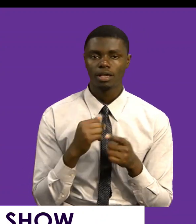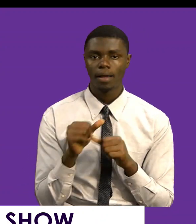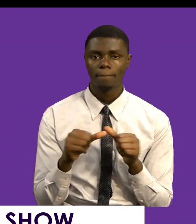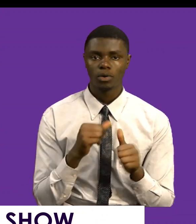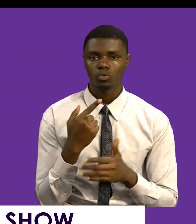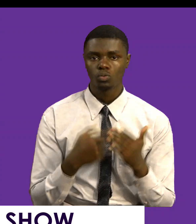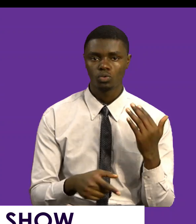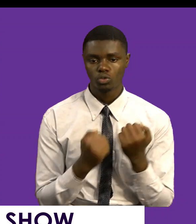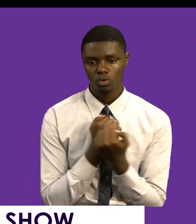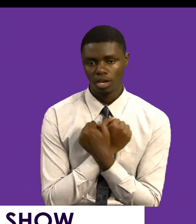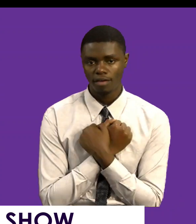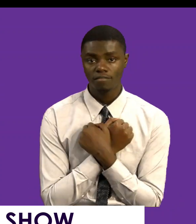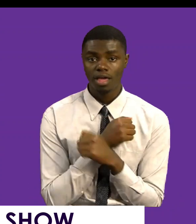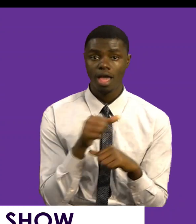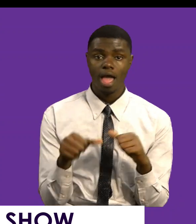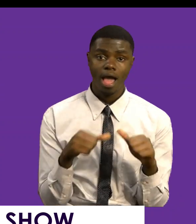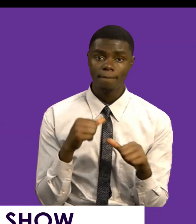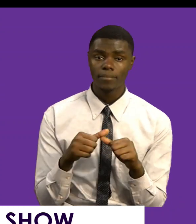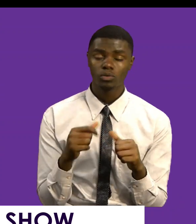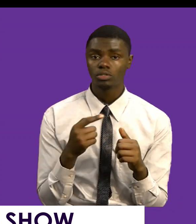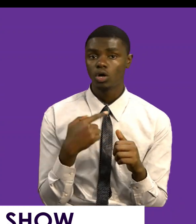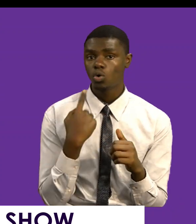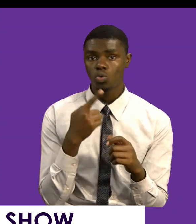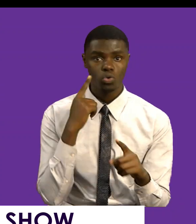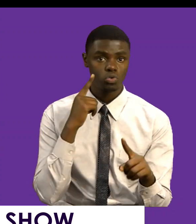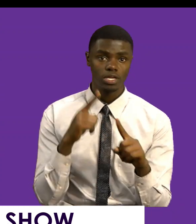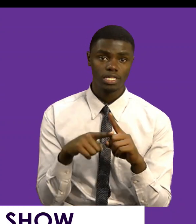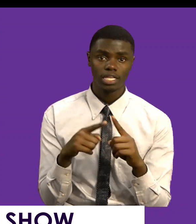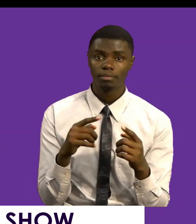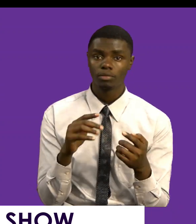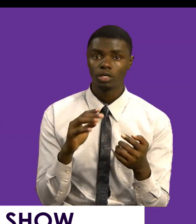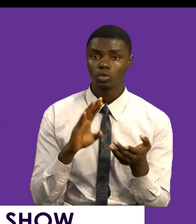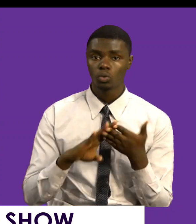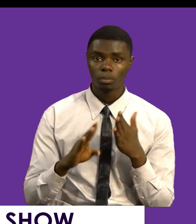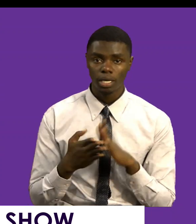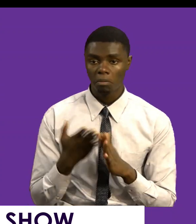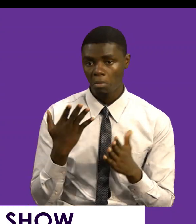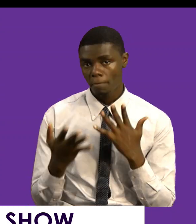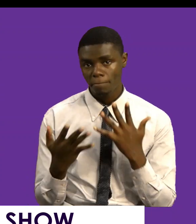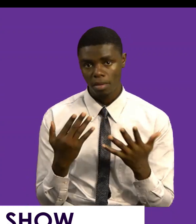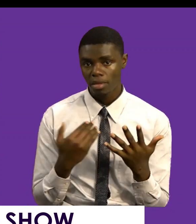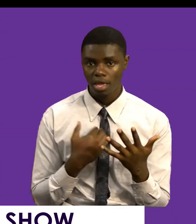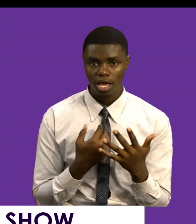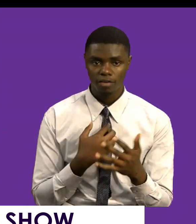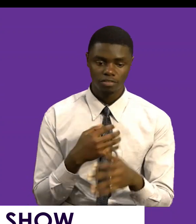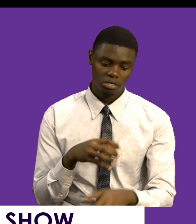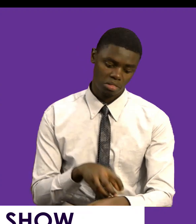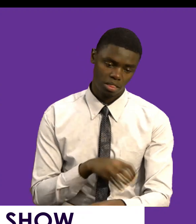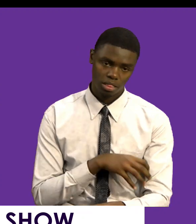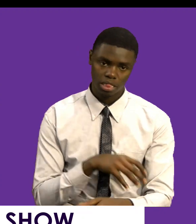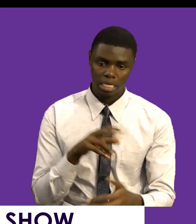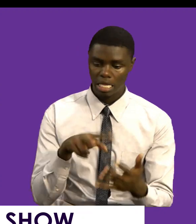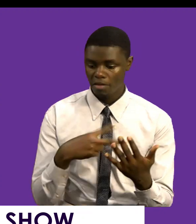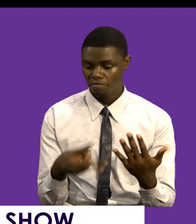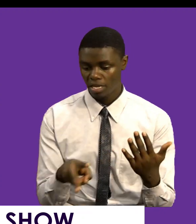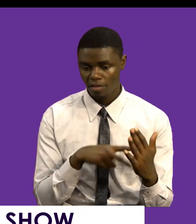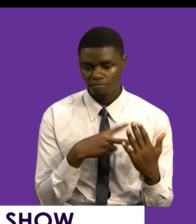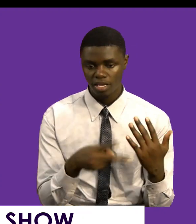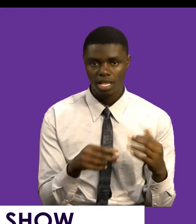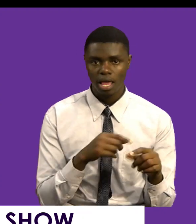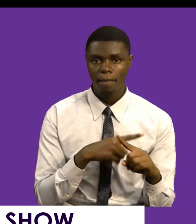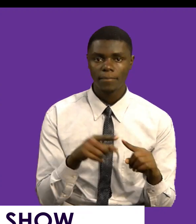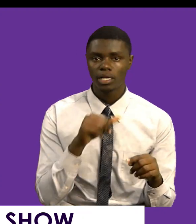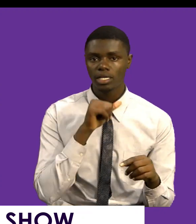like, who you intend to be. You may have had some scars, some failures here and there, but that does